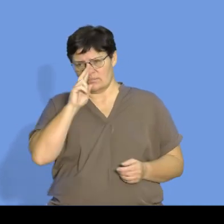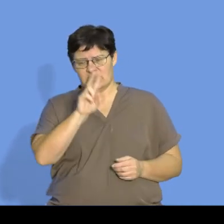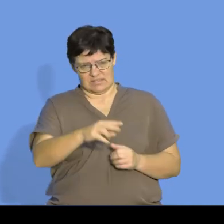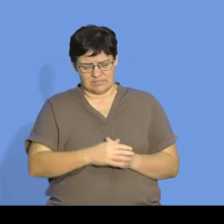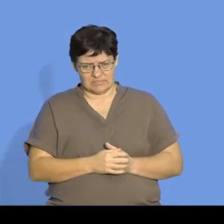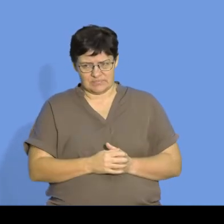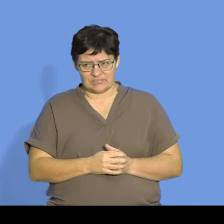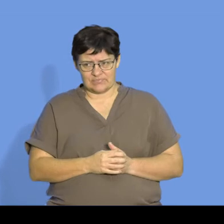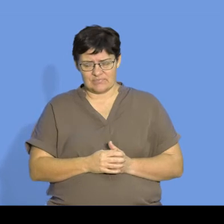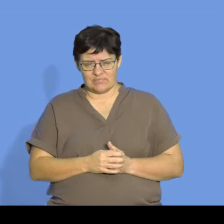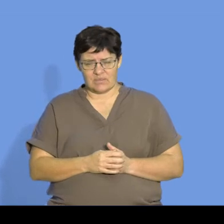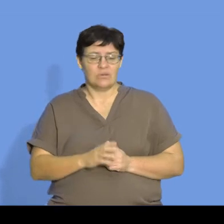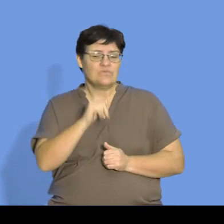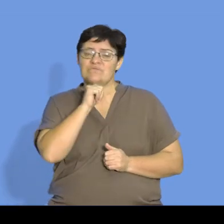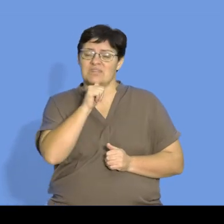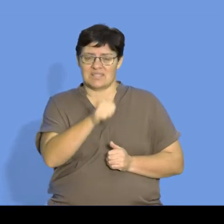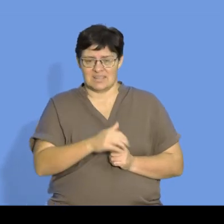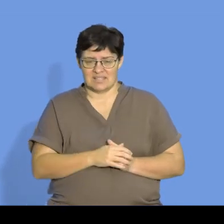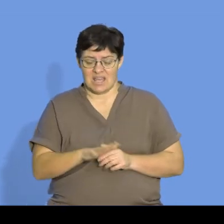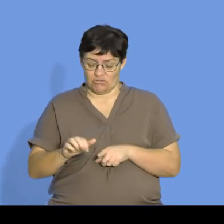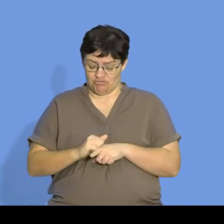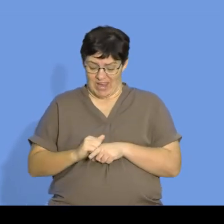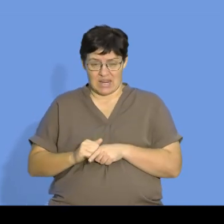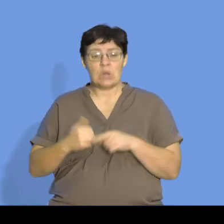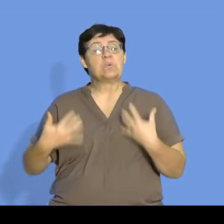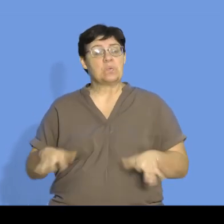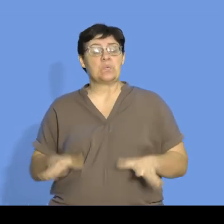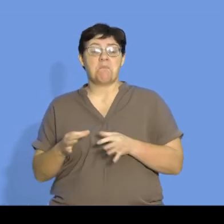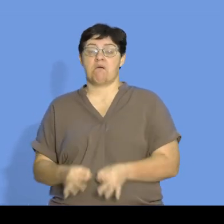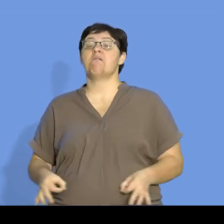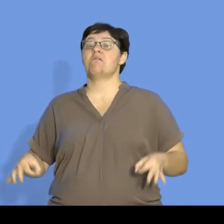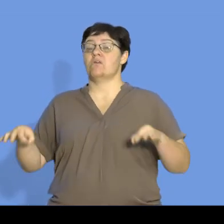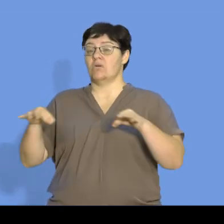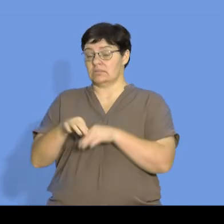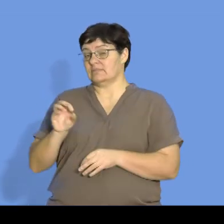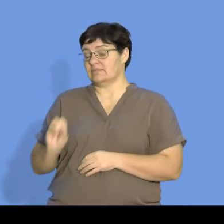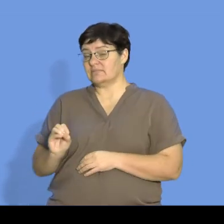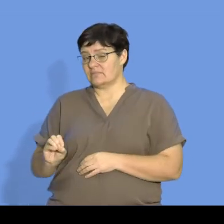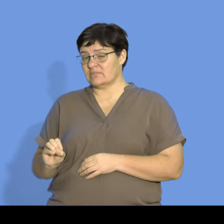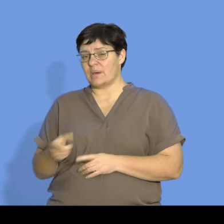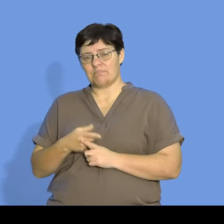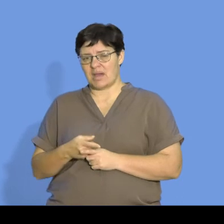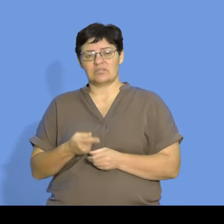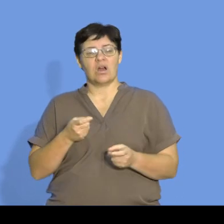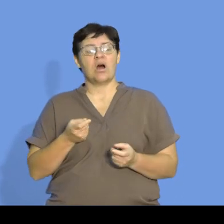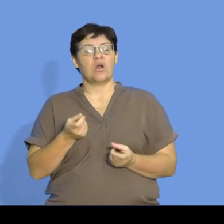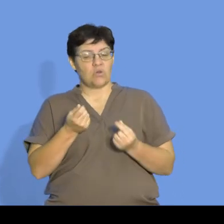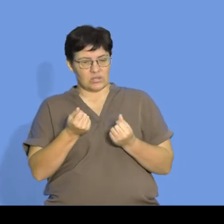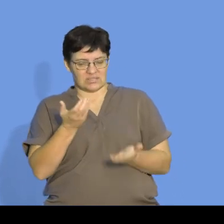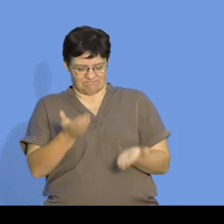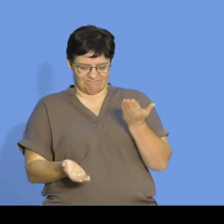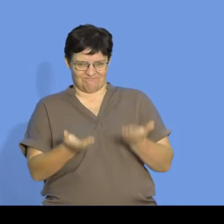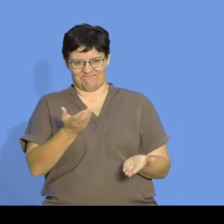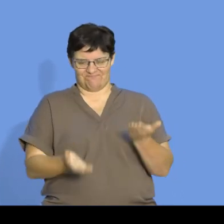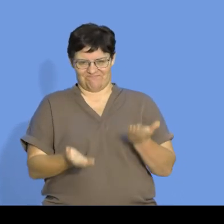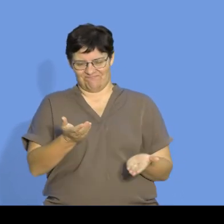can see that although training is very important, its cost should be compared